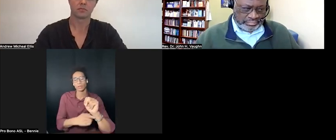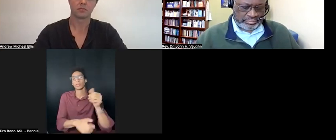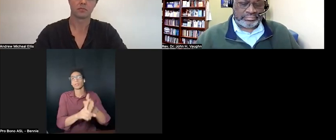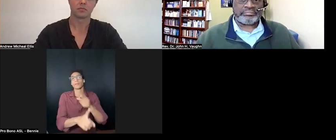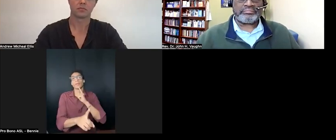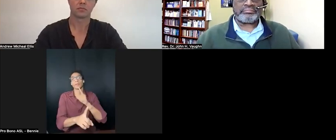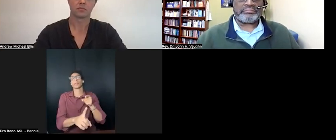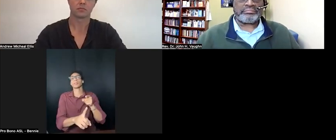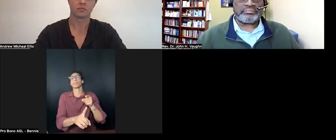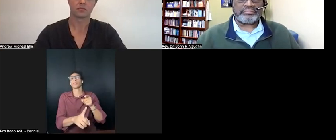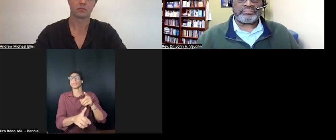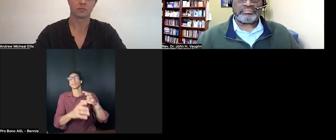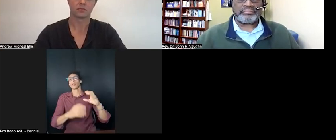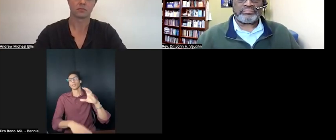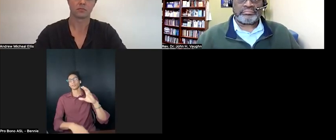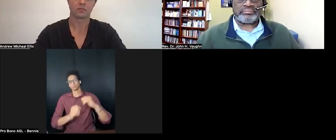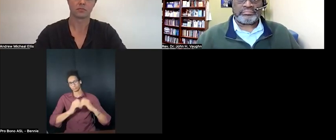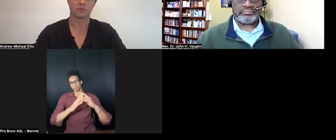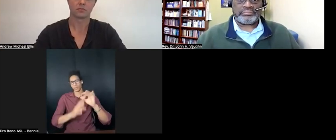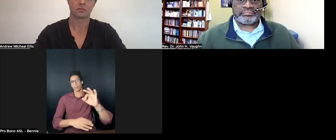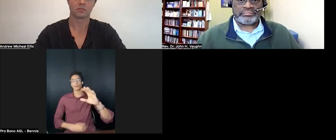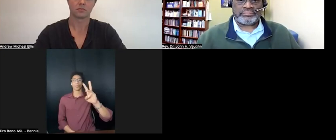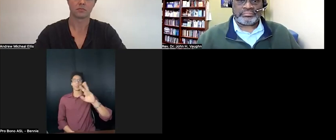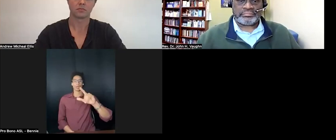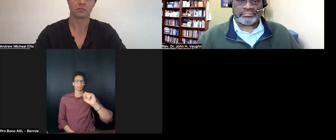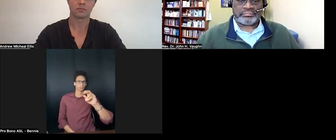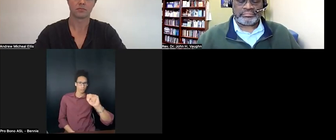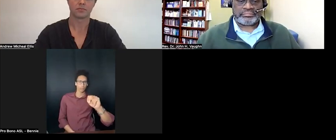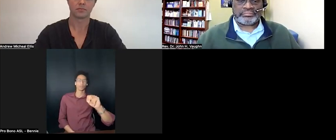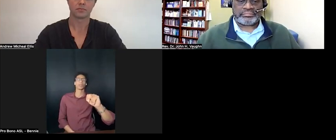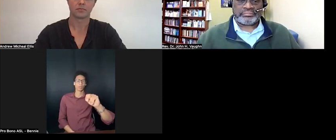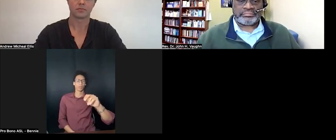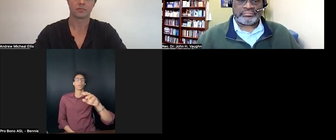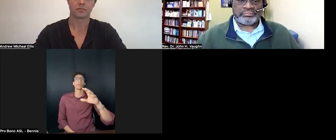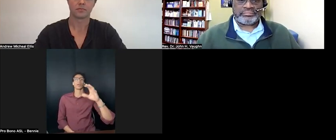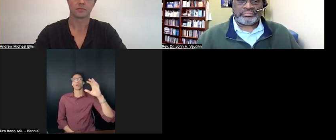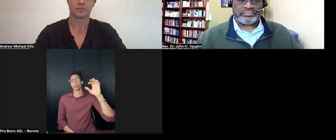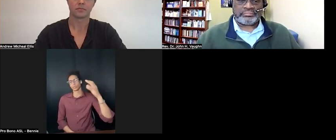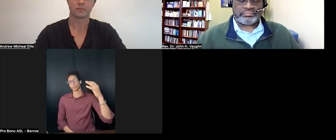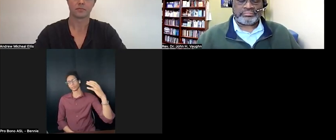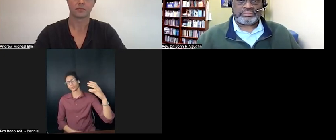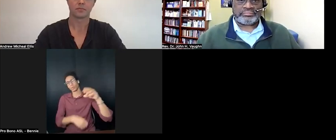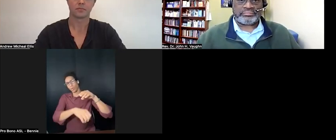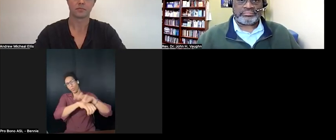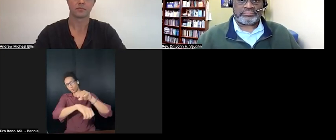LLC, who will now walk us through some audience guidelines for today's